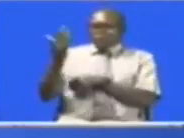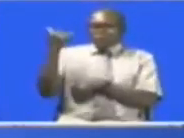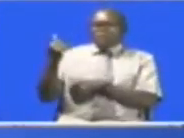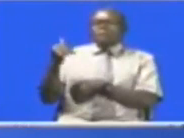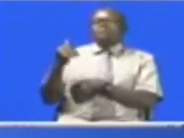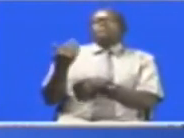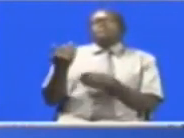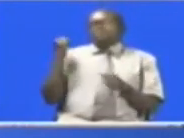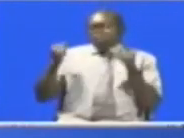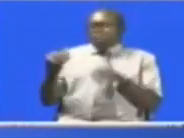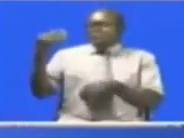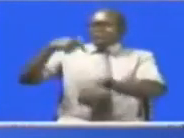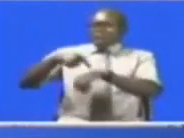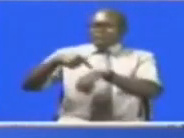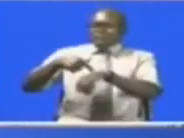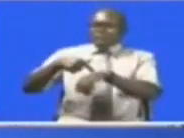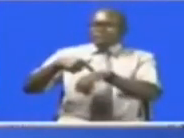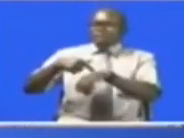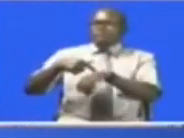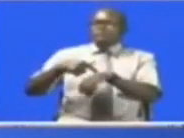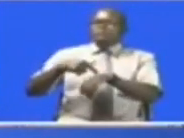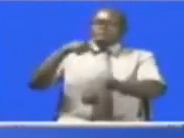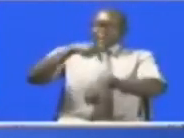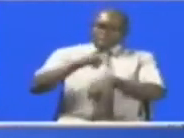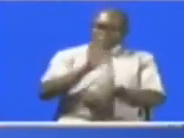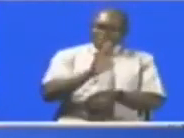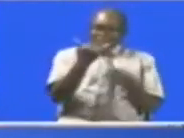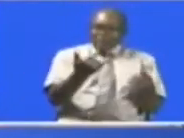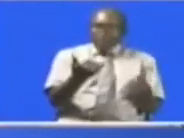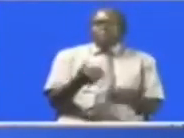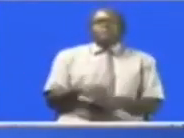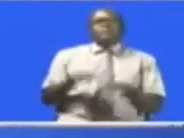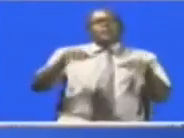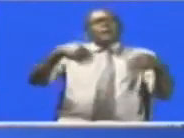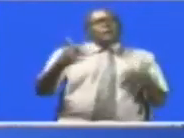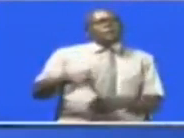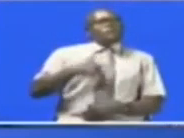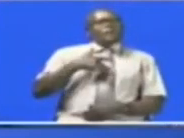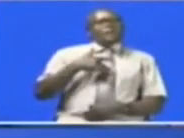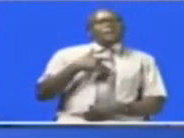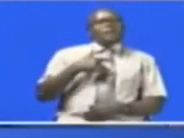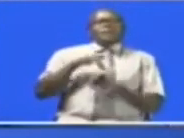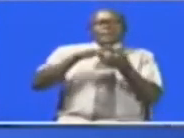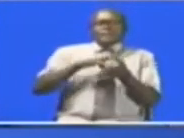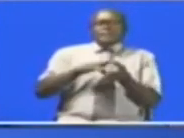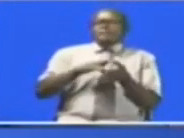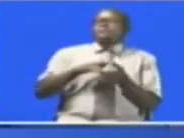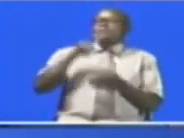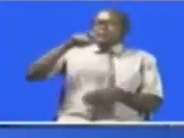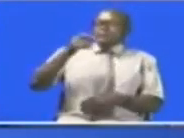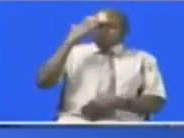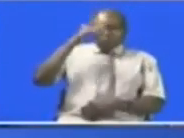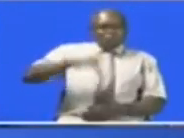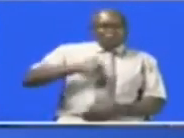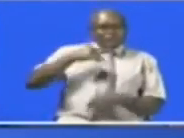run about 3 times the marathon. Definitely, so, and yes. Your time came? Yes. Take us back, how was the feeling? I still insist, how was the